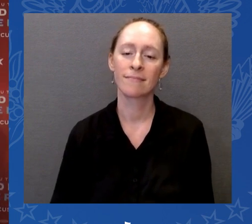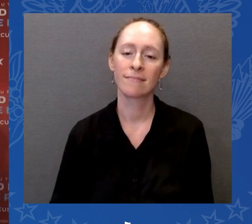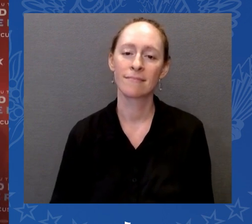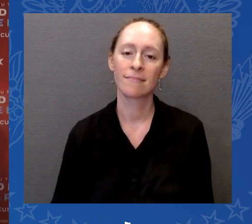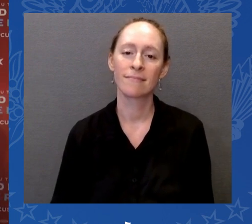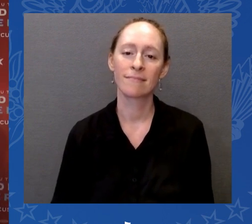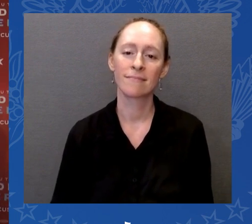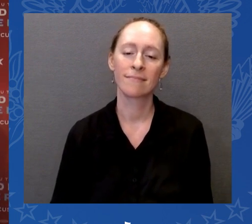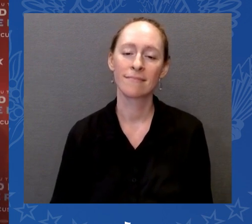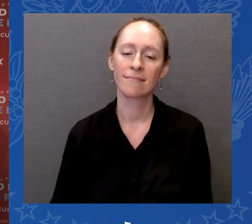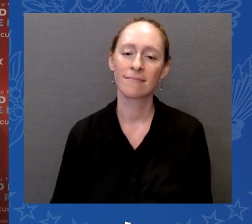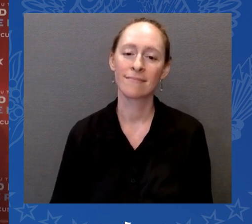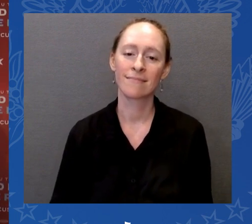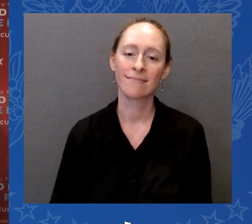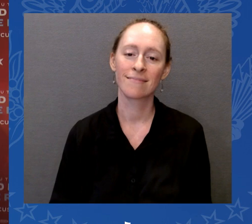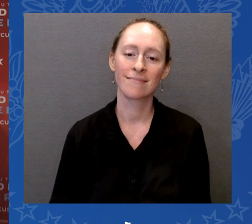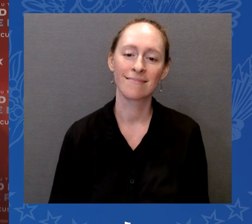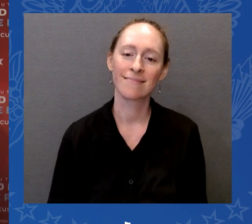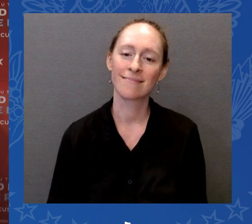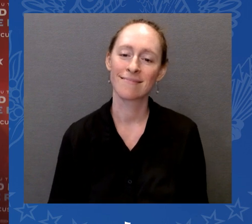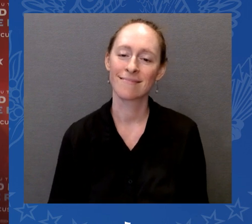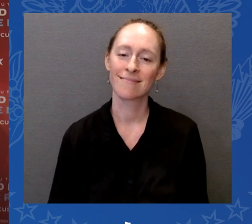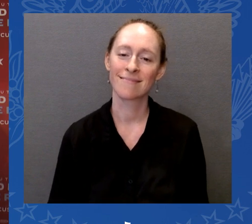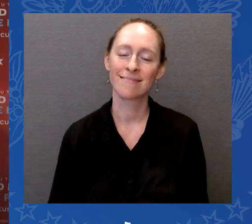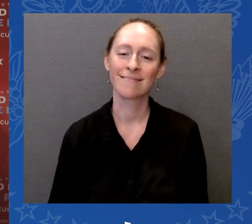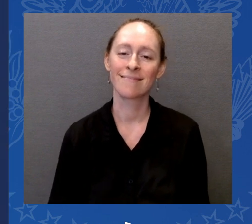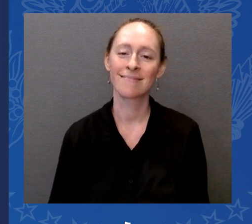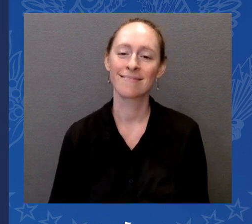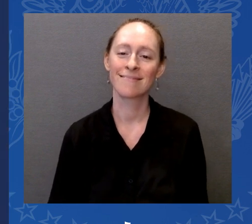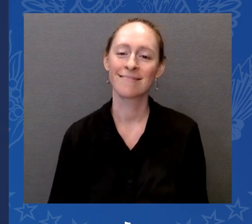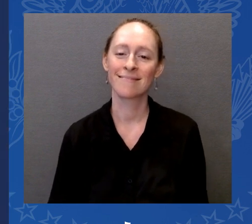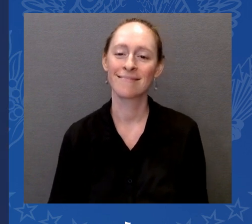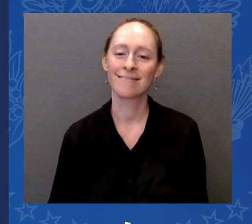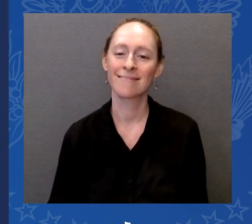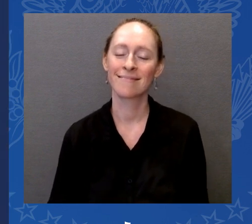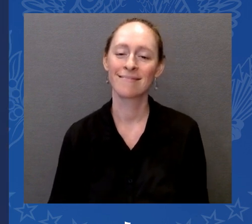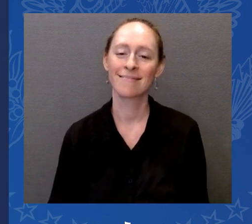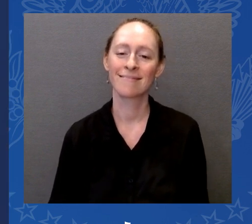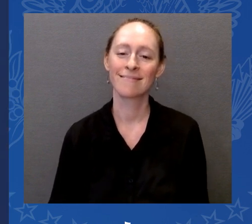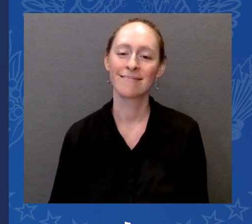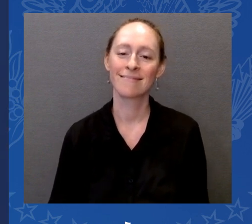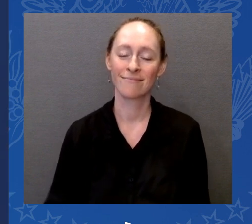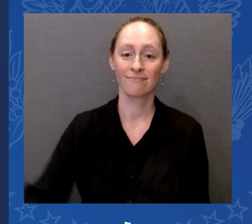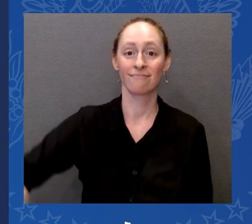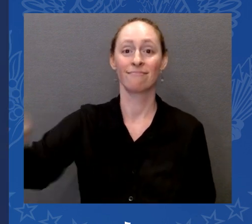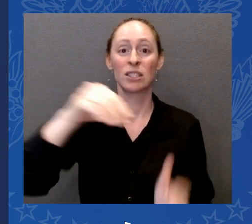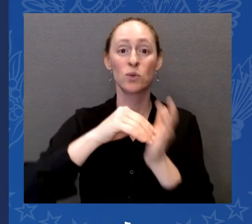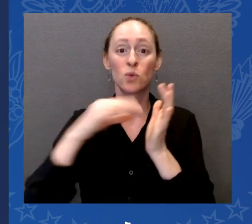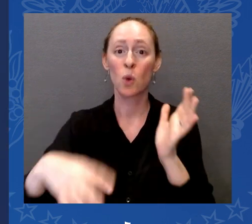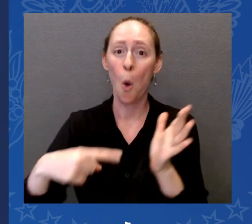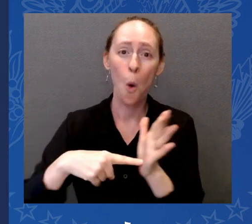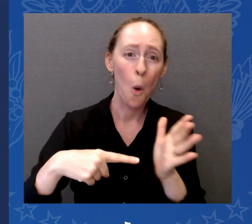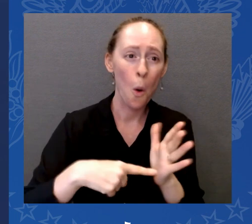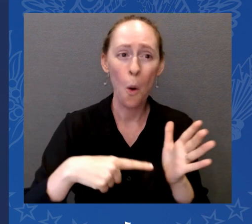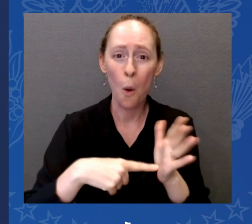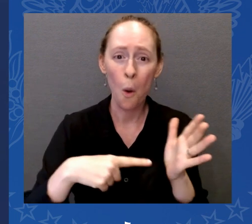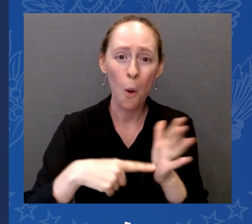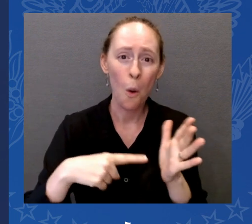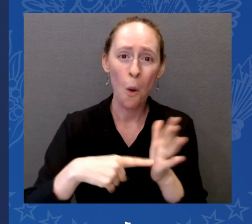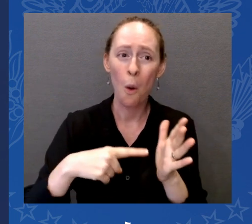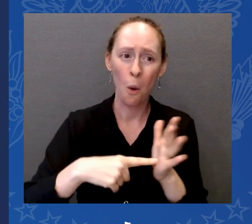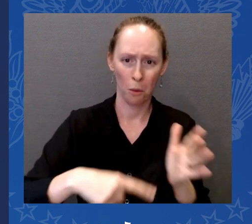I took action to ease the burden of student debt for millions of working and middle-class families. Average